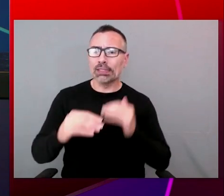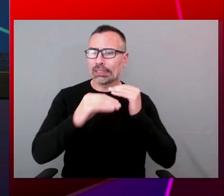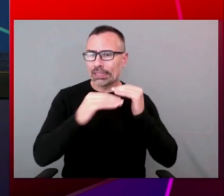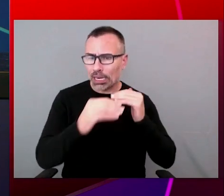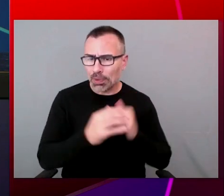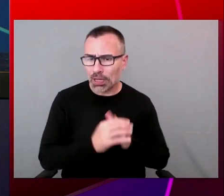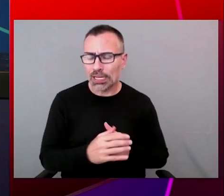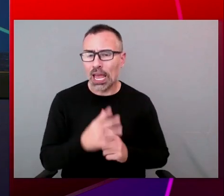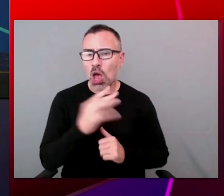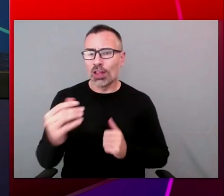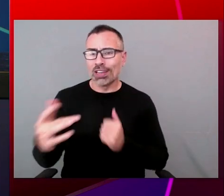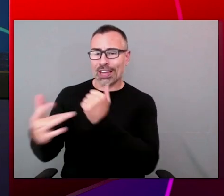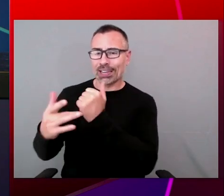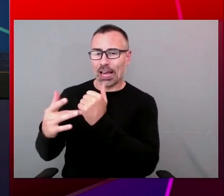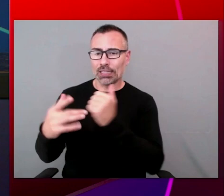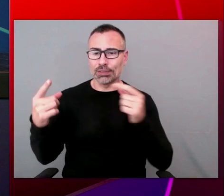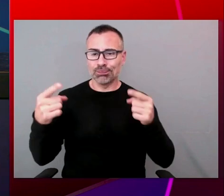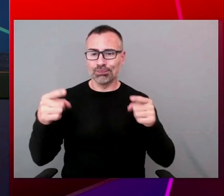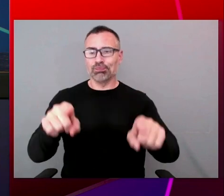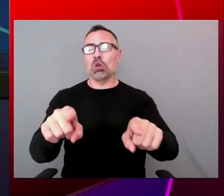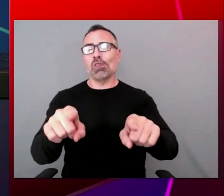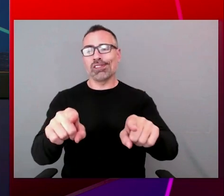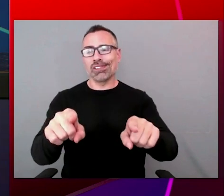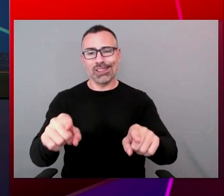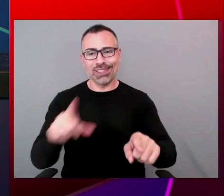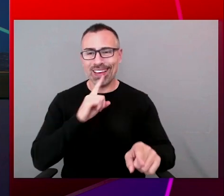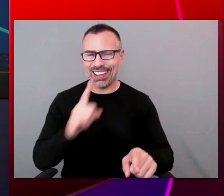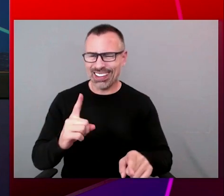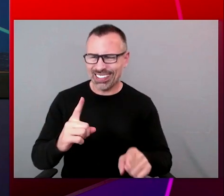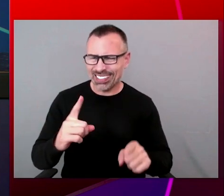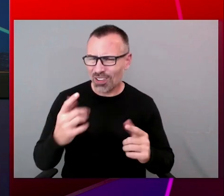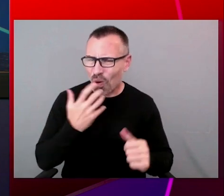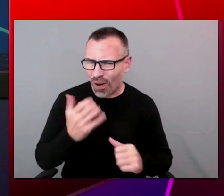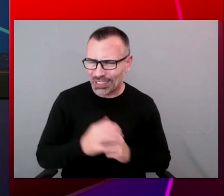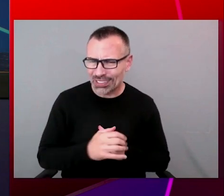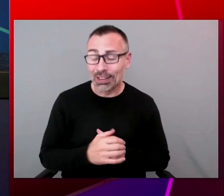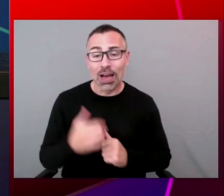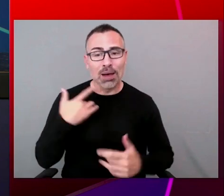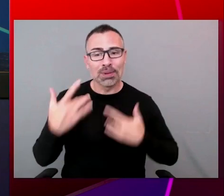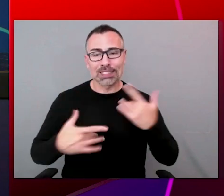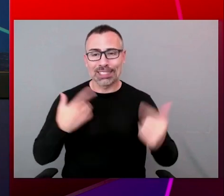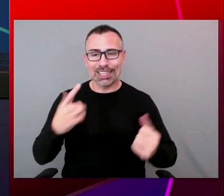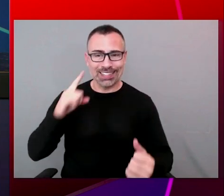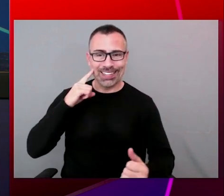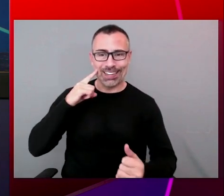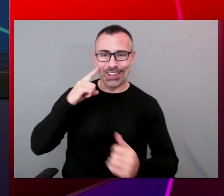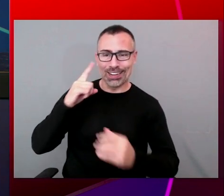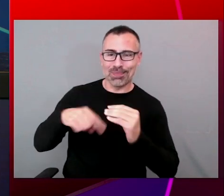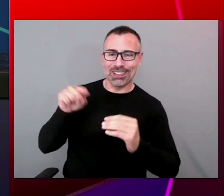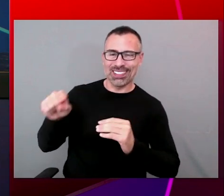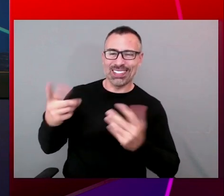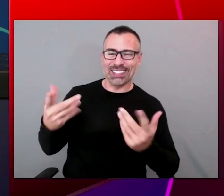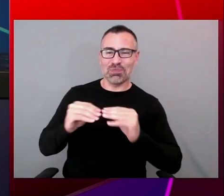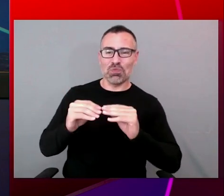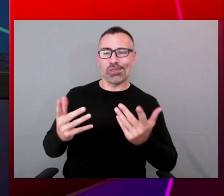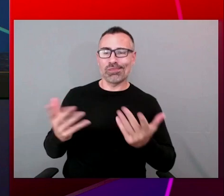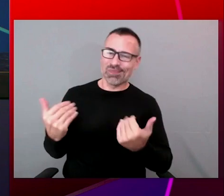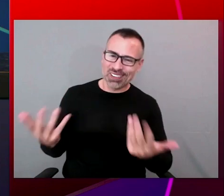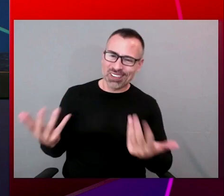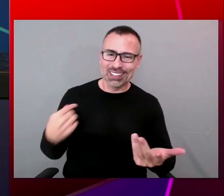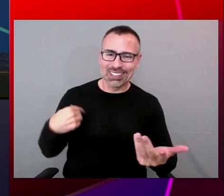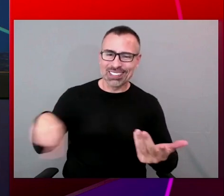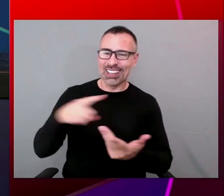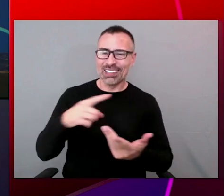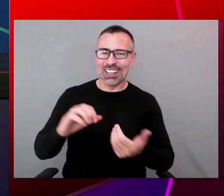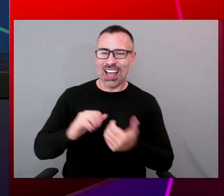marry with that, I think that's super awesome. So I'm excited about hearing more about this. So let's talk a little bit about how this solution